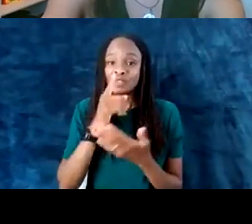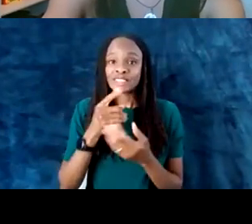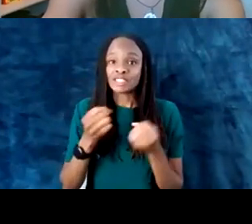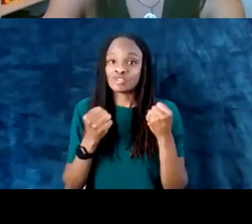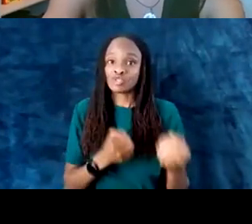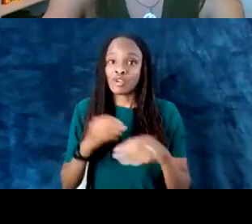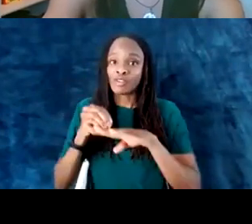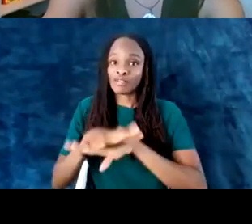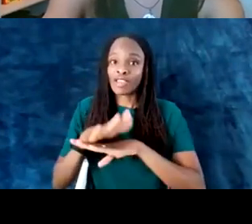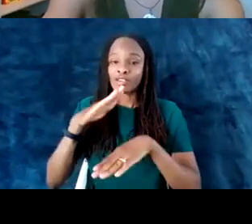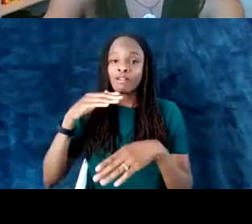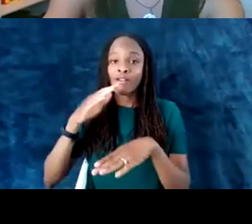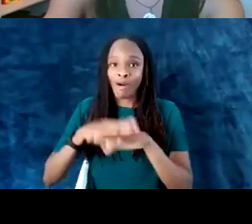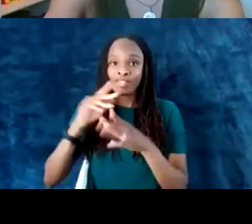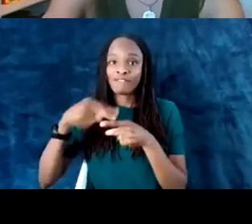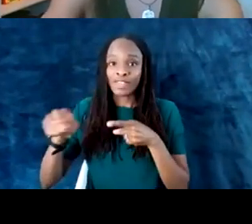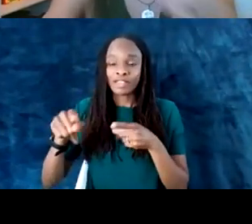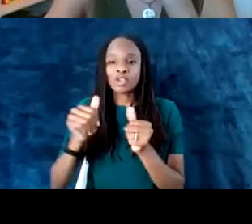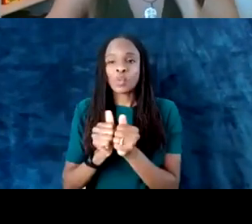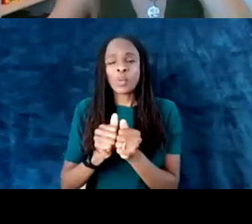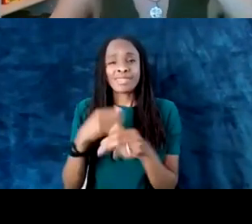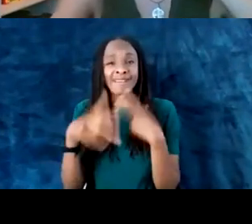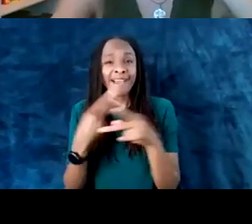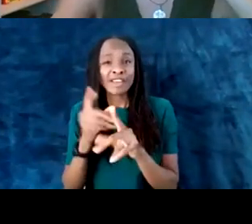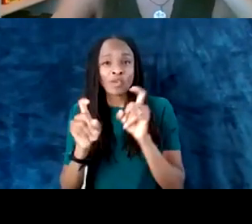the field. And in terms of the kind of questions that we're,